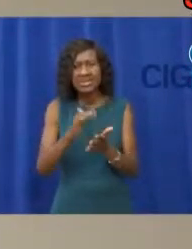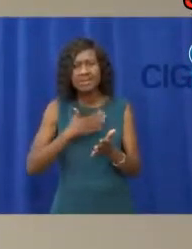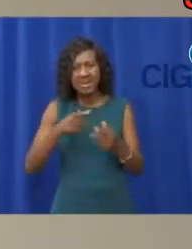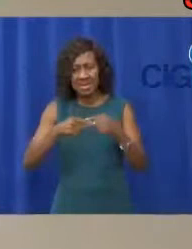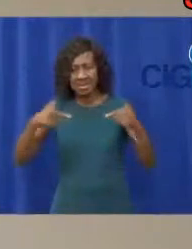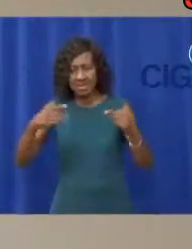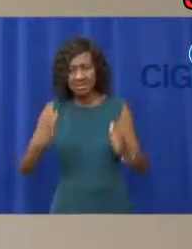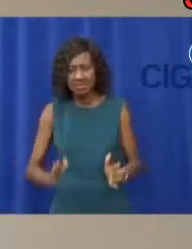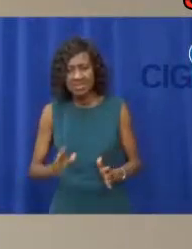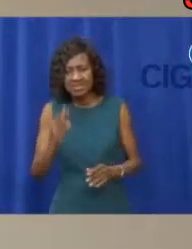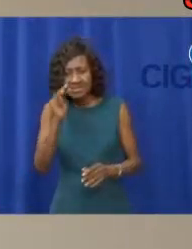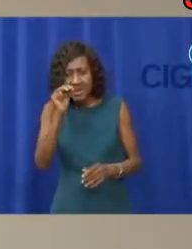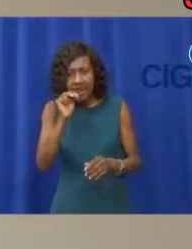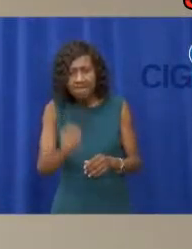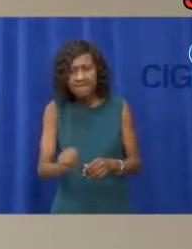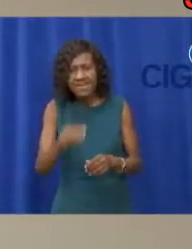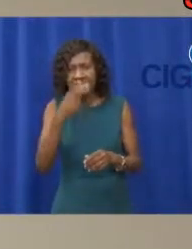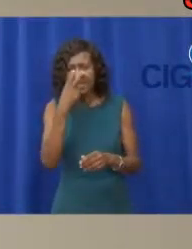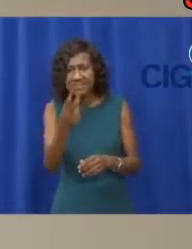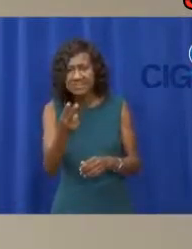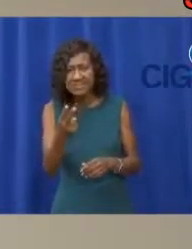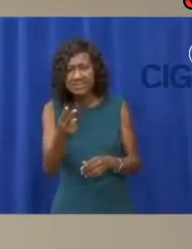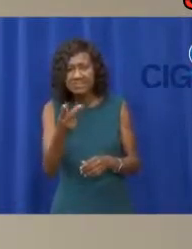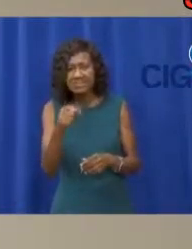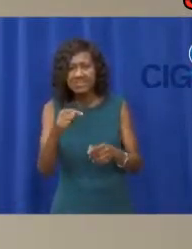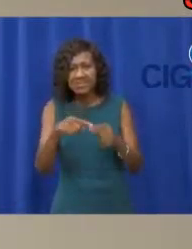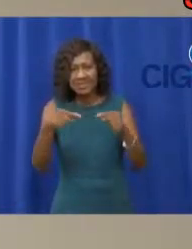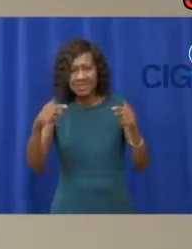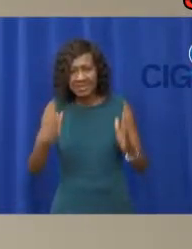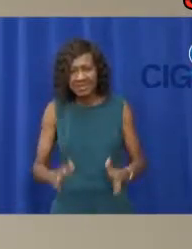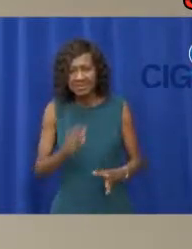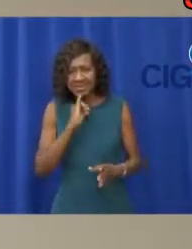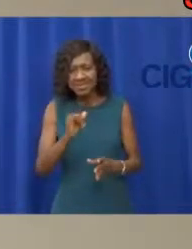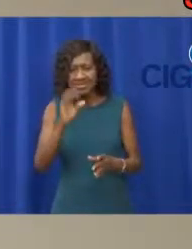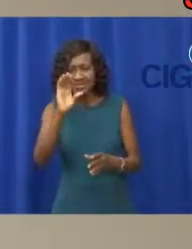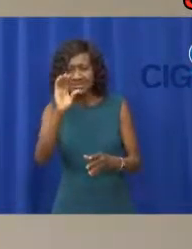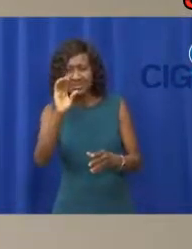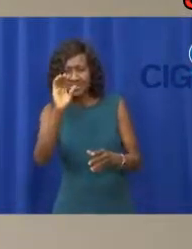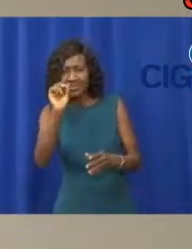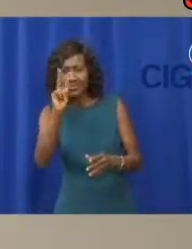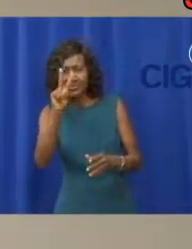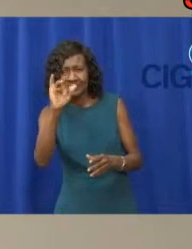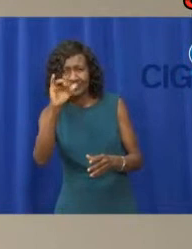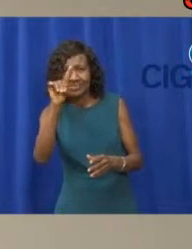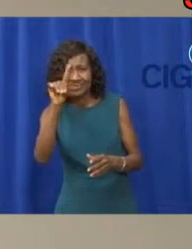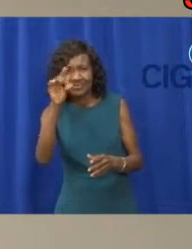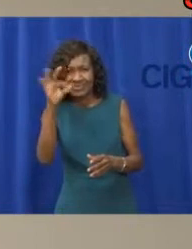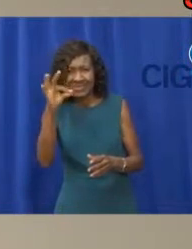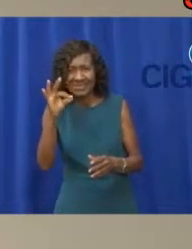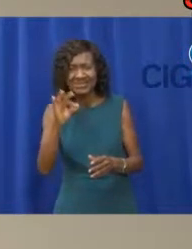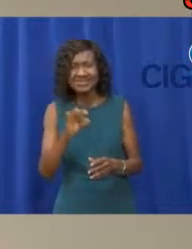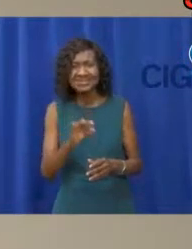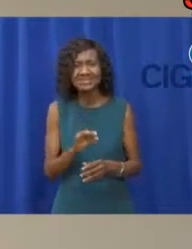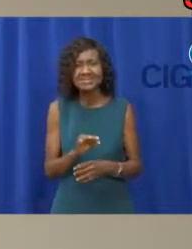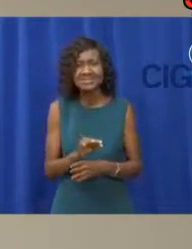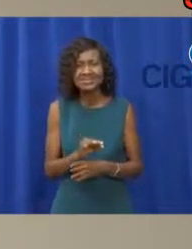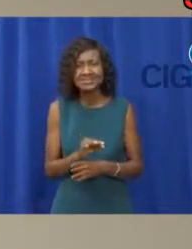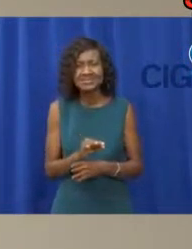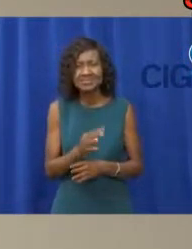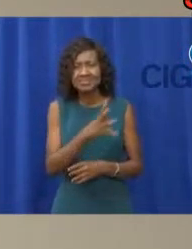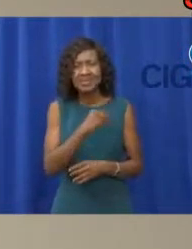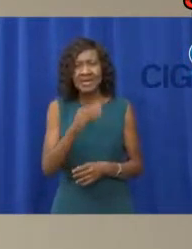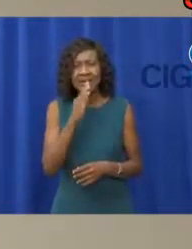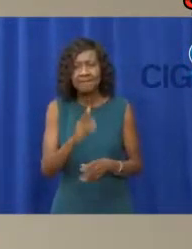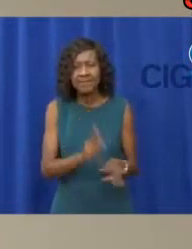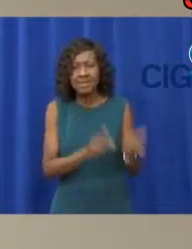may see. So the enemy is the coronavirus, that my enemies may see and